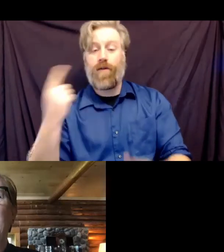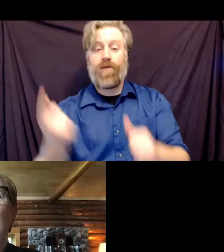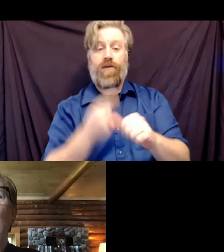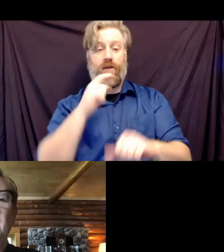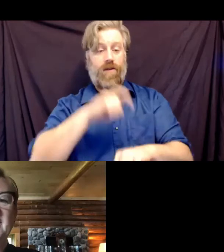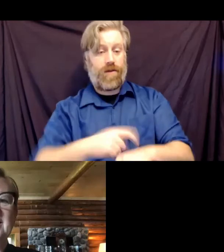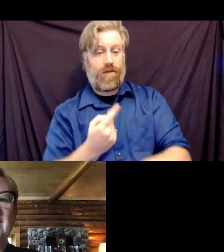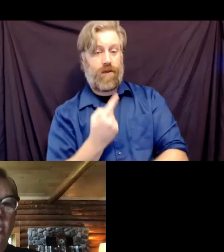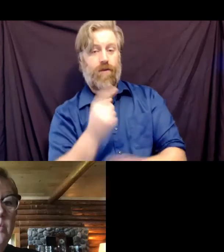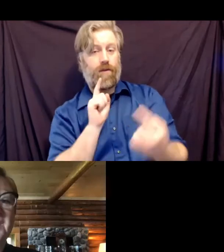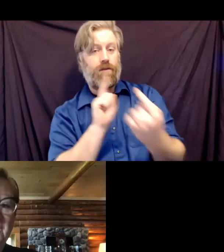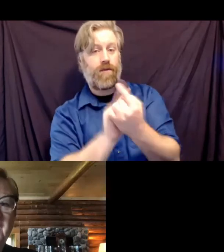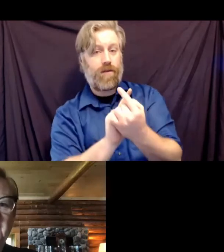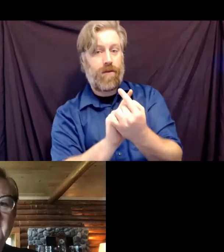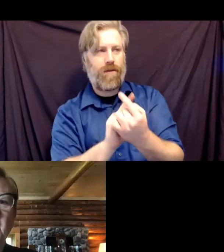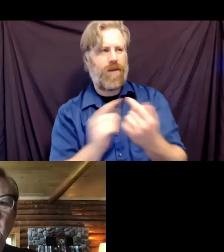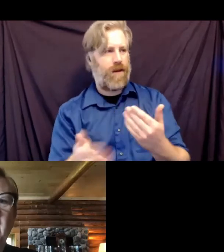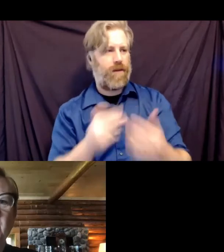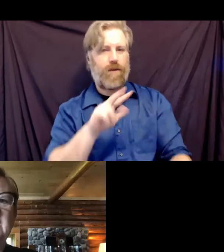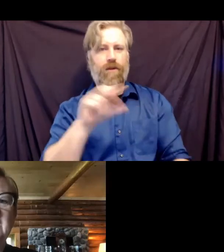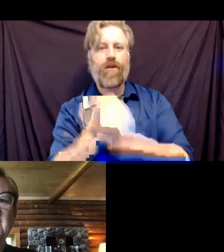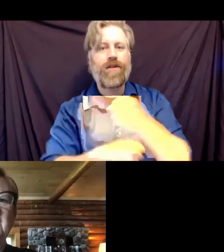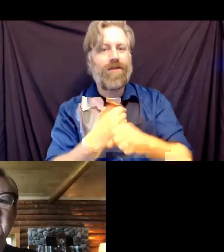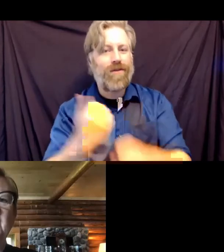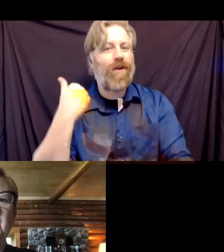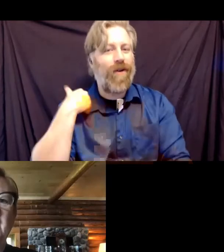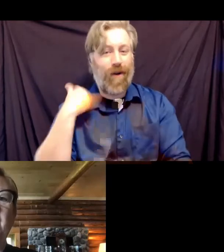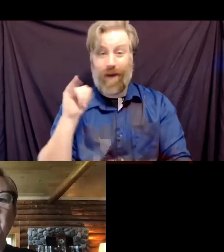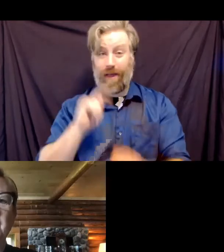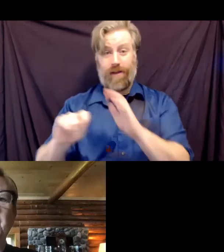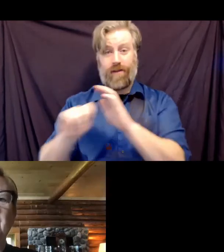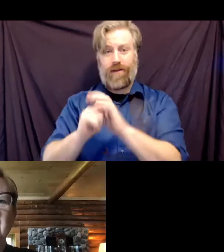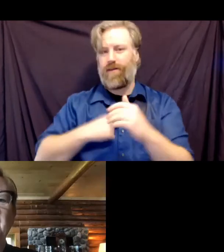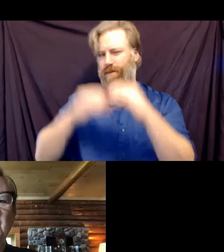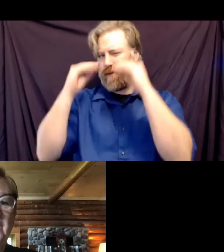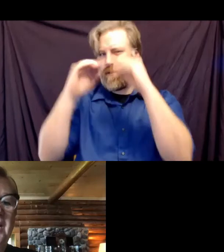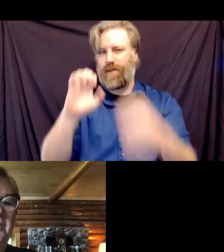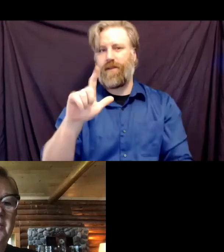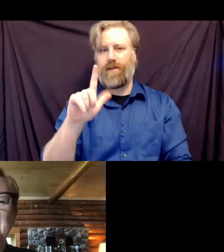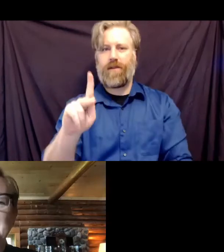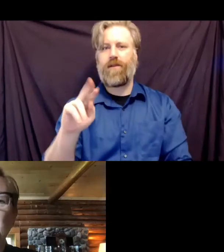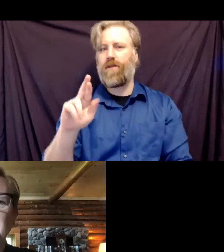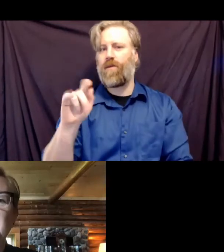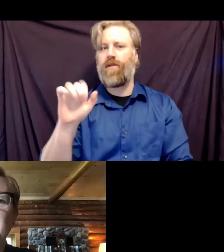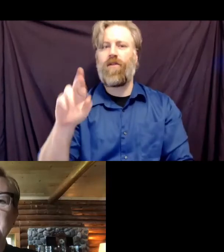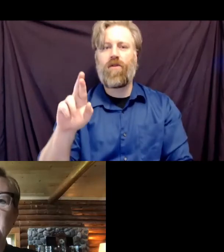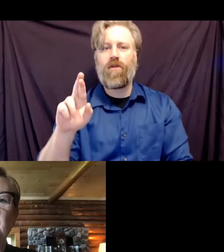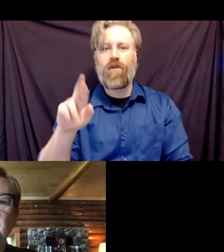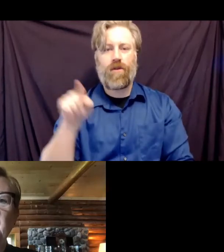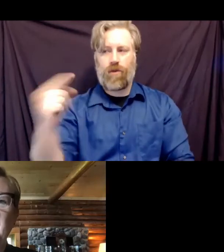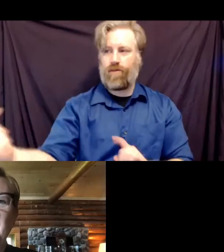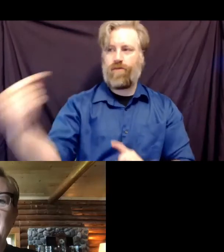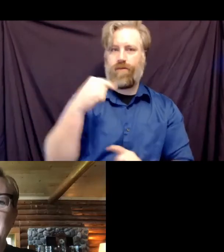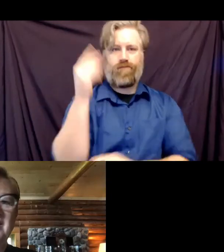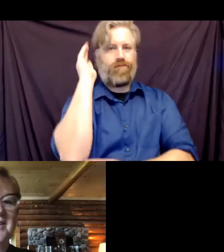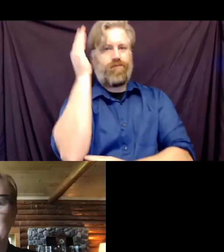you was almost 30 years ago when I was teaching down in Elk River and you came and did a workshop. So you